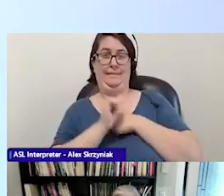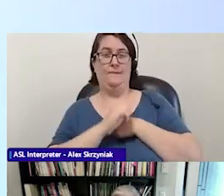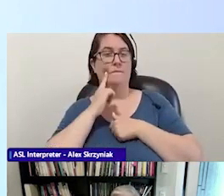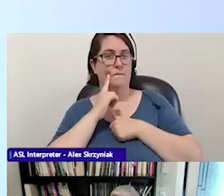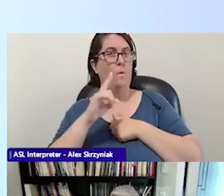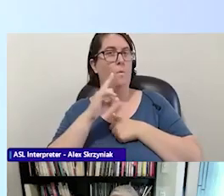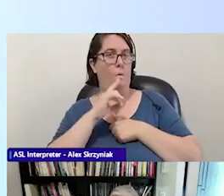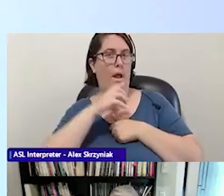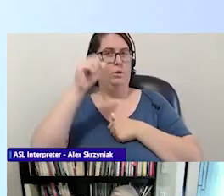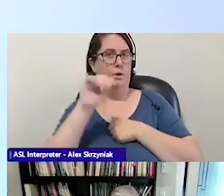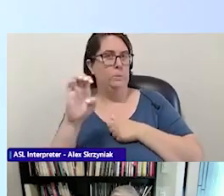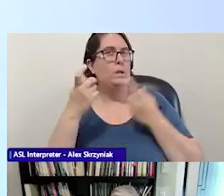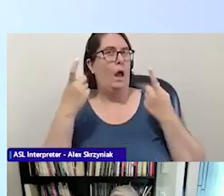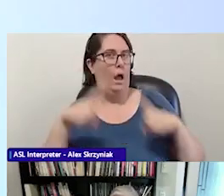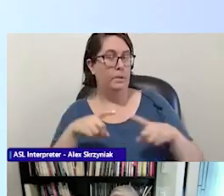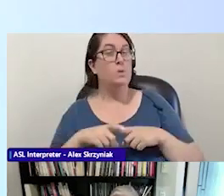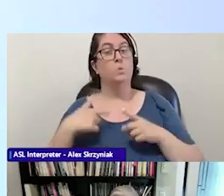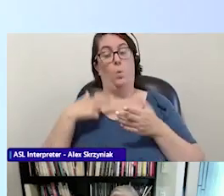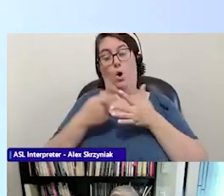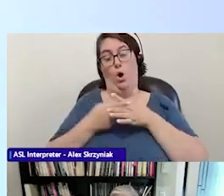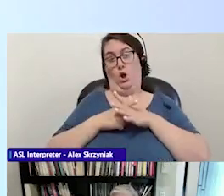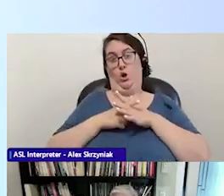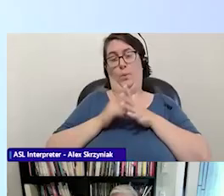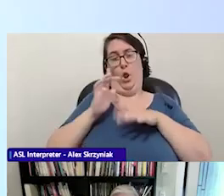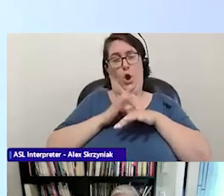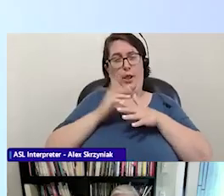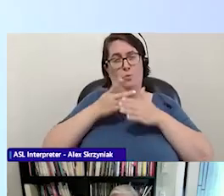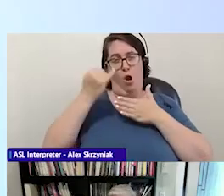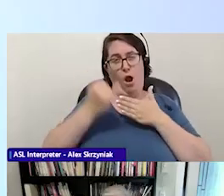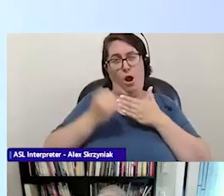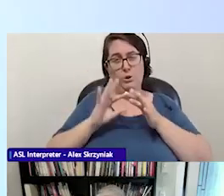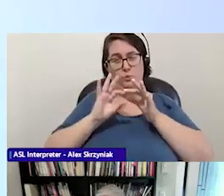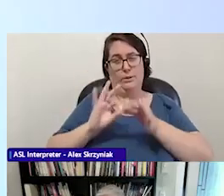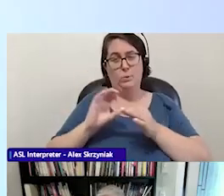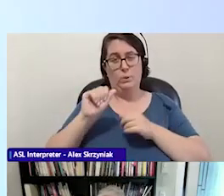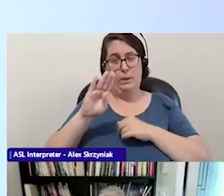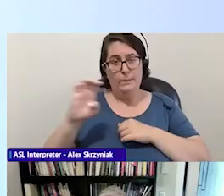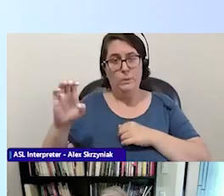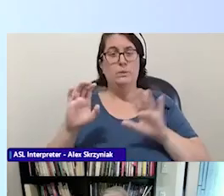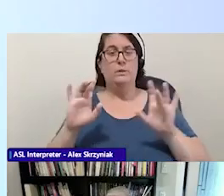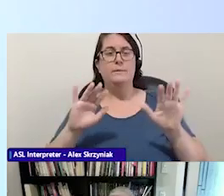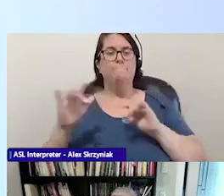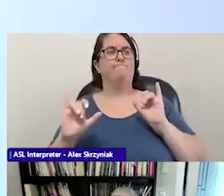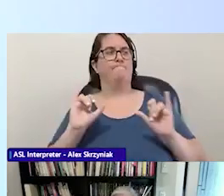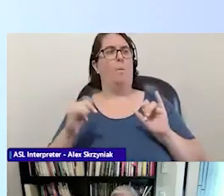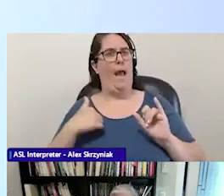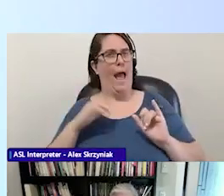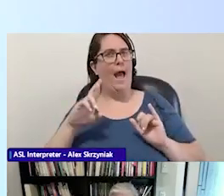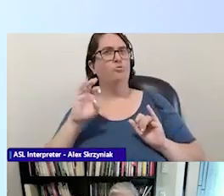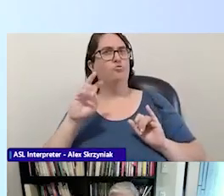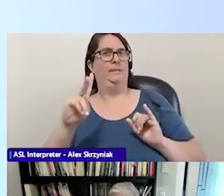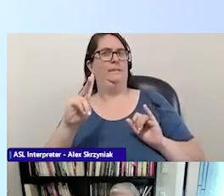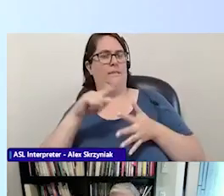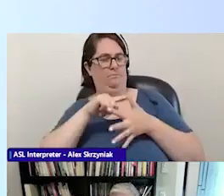we started with some early projects on elder abuse, we realized that though we have the risk factors in spades, you